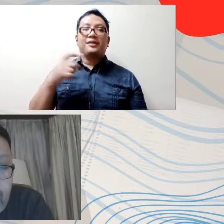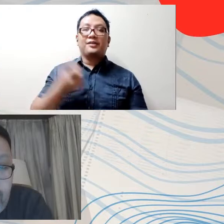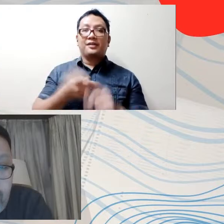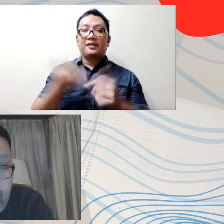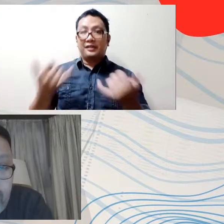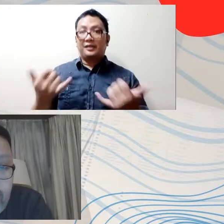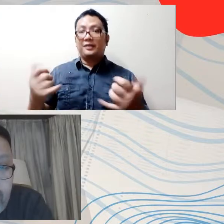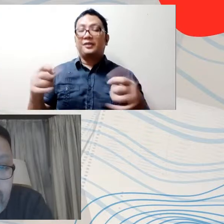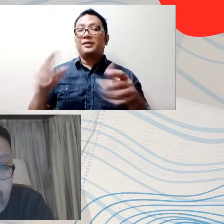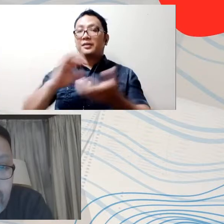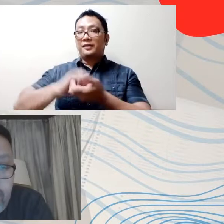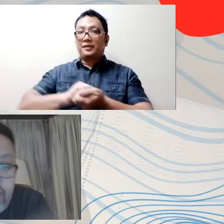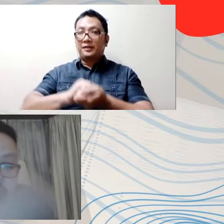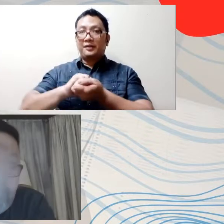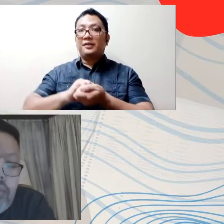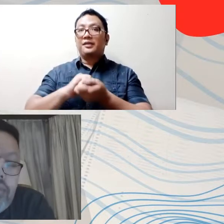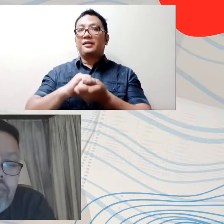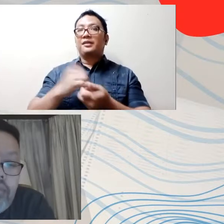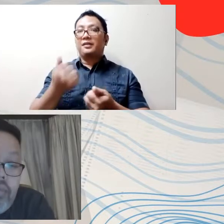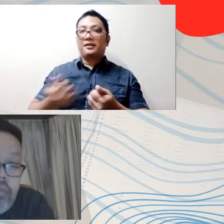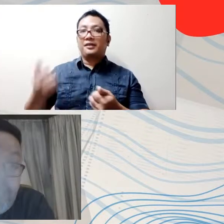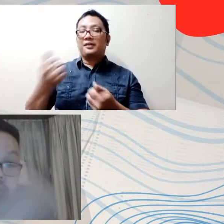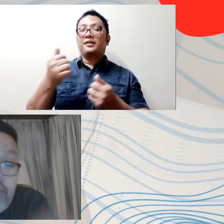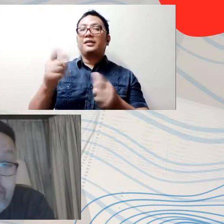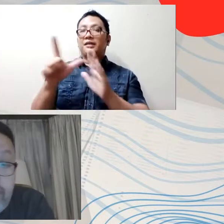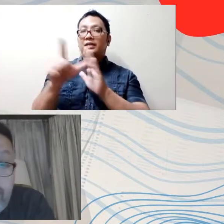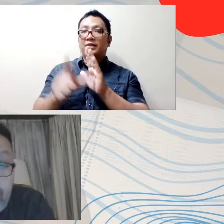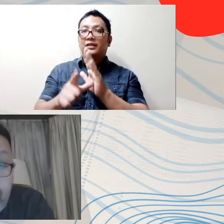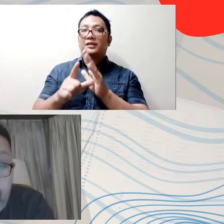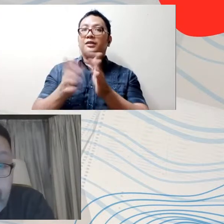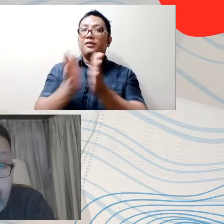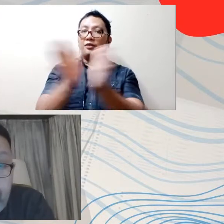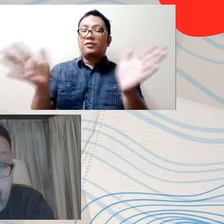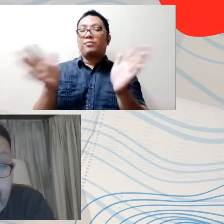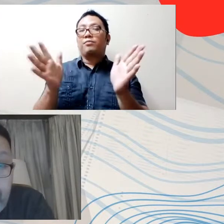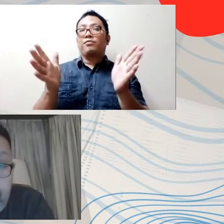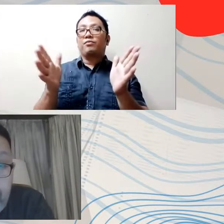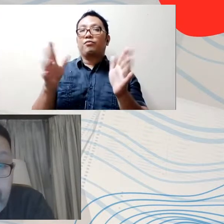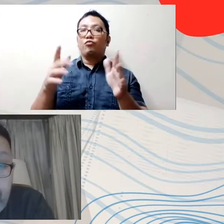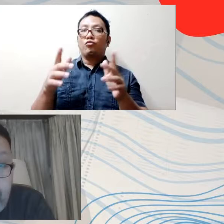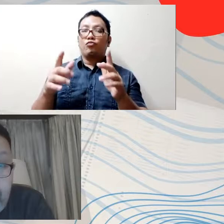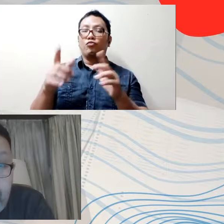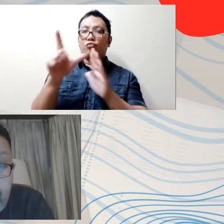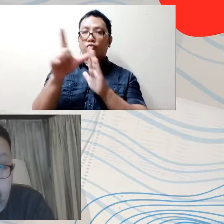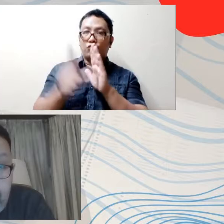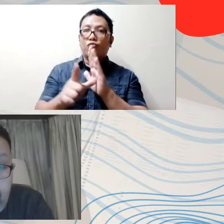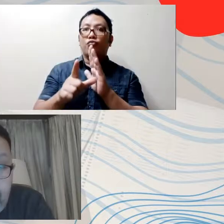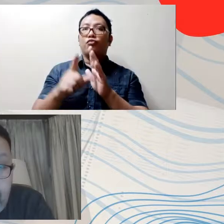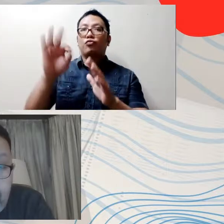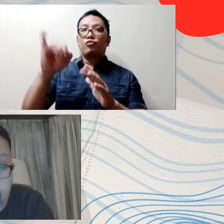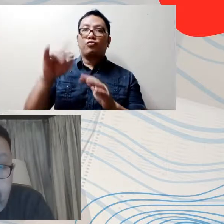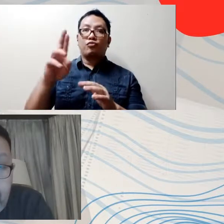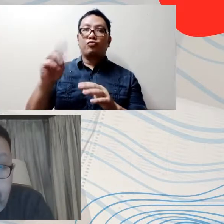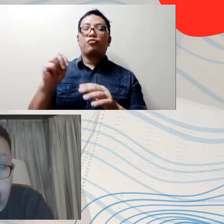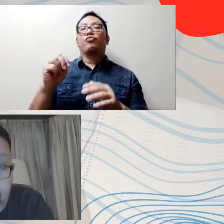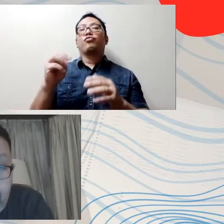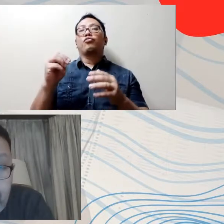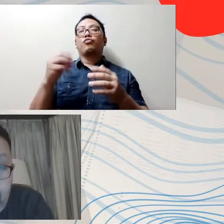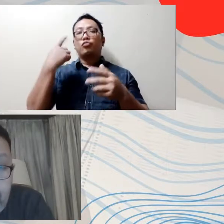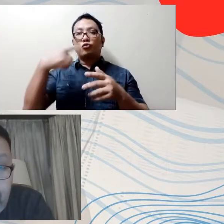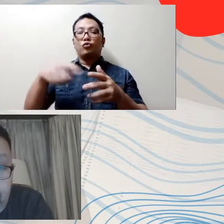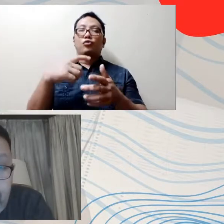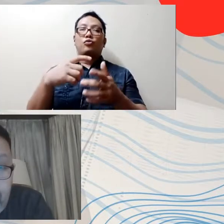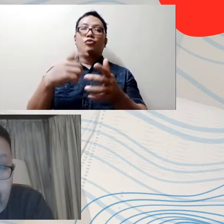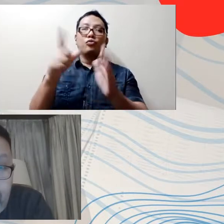she is a partner at King & Graido Law, a general service firm specializing in technology, corporate labor, taxation,